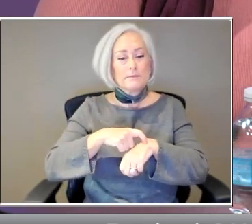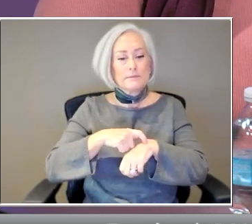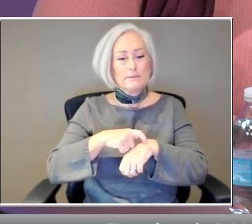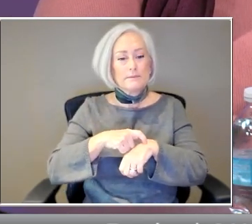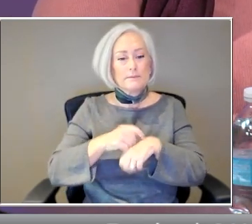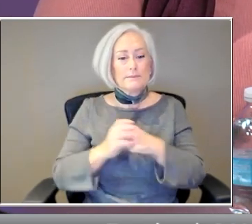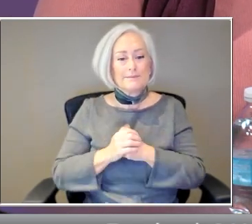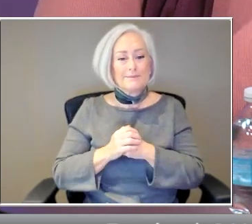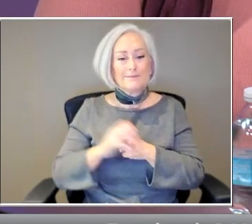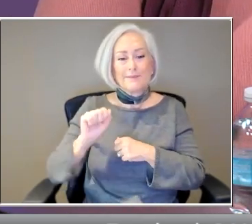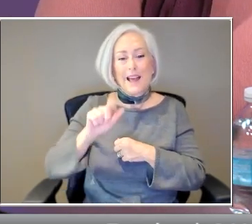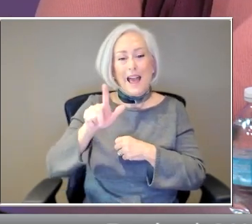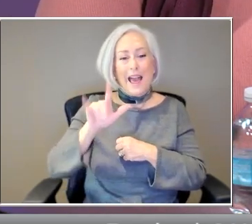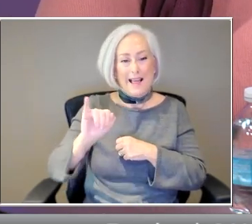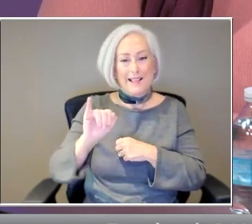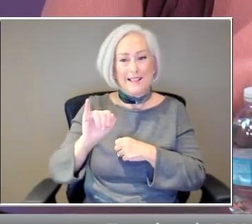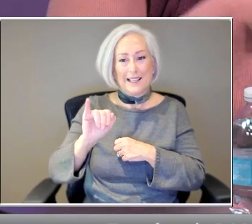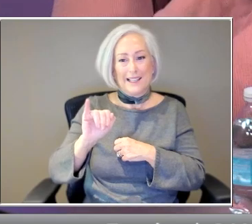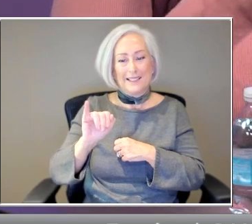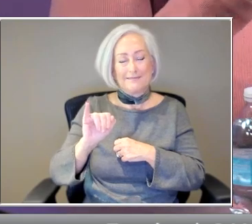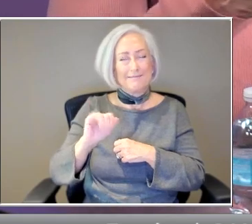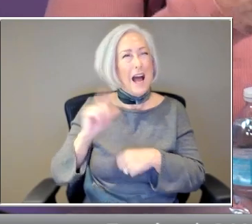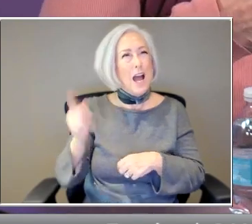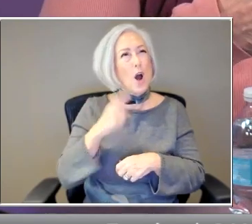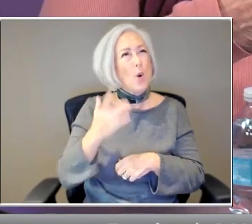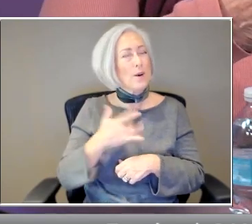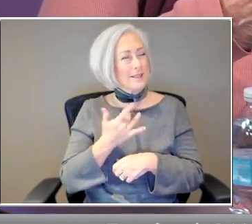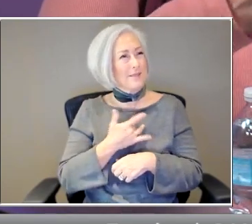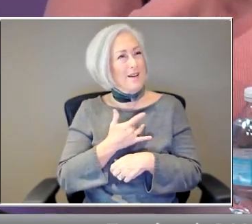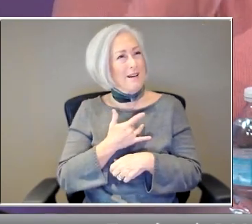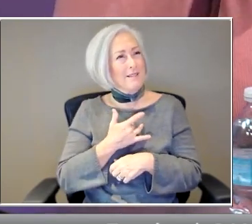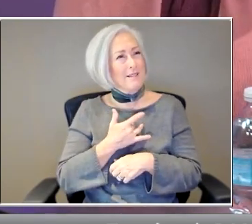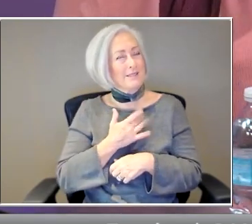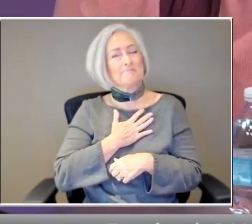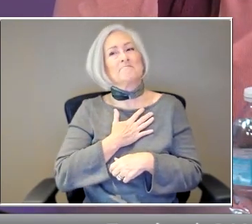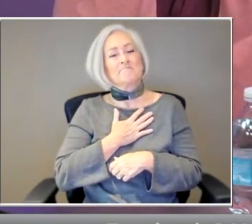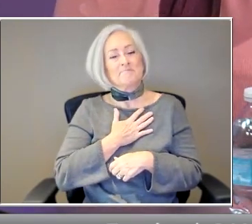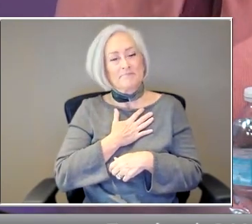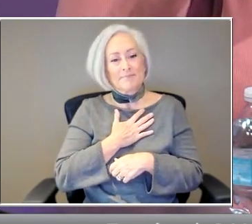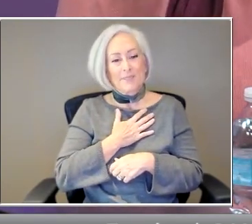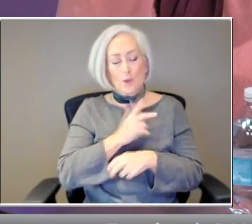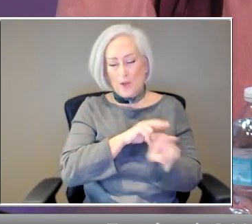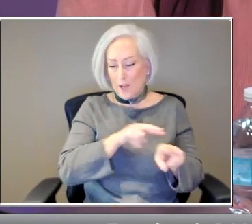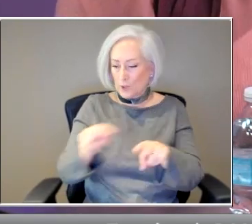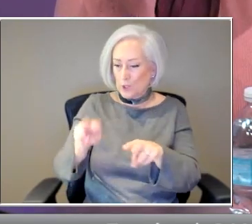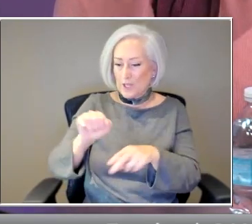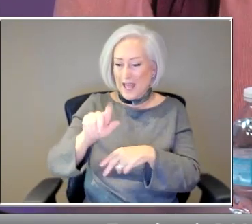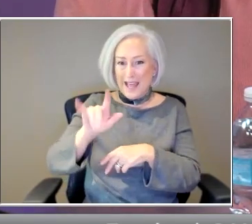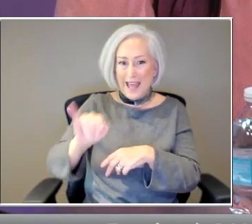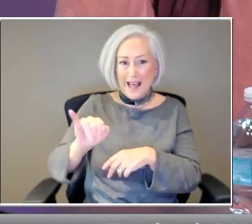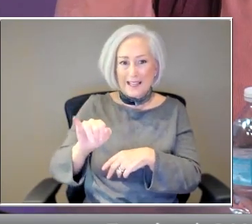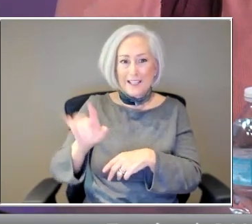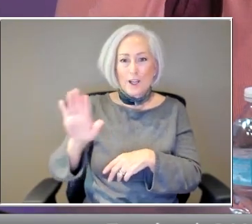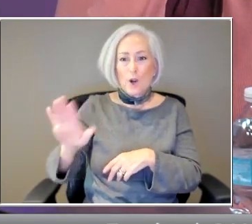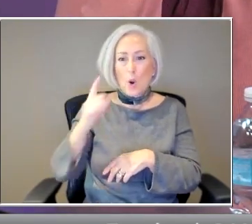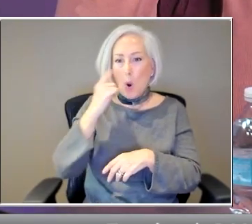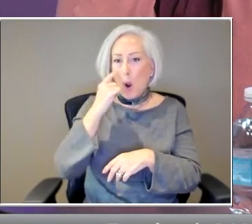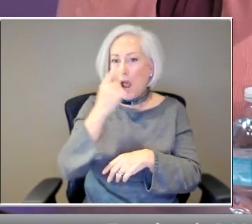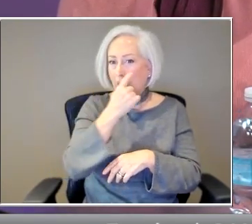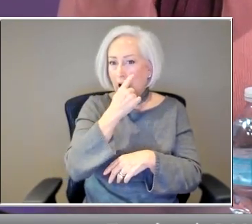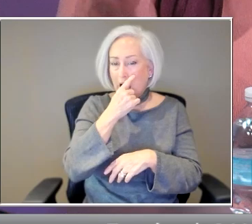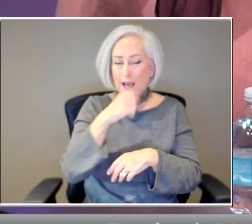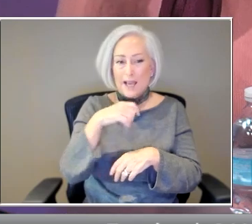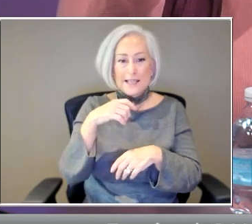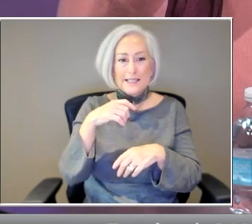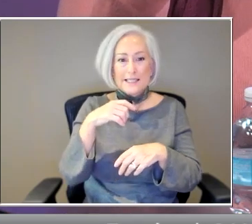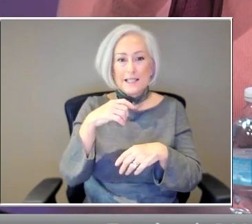Allie, this always struck me. When I would look at her, her eyes were like hollow. It's like she had